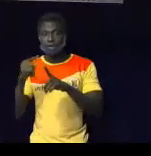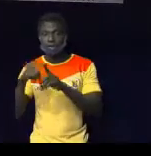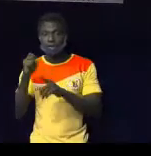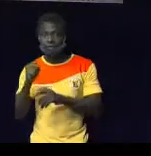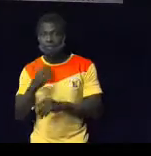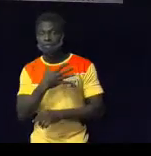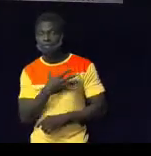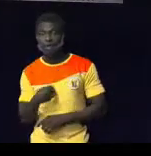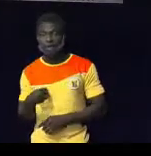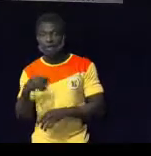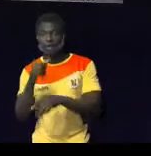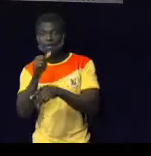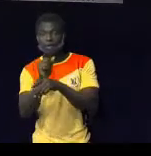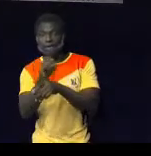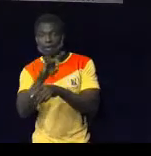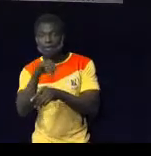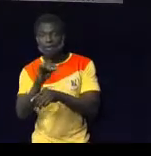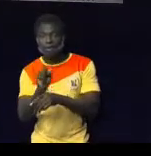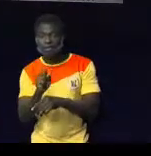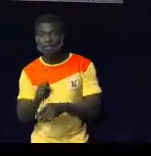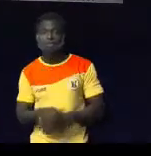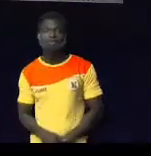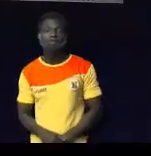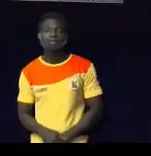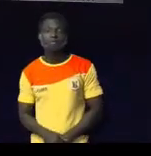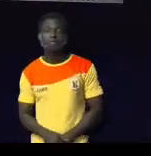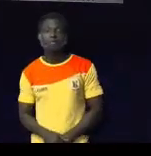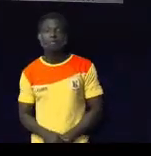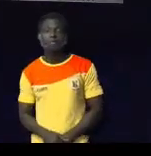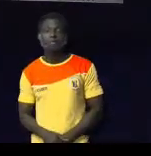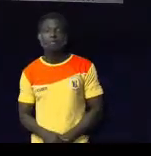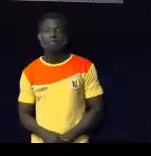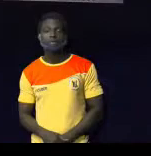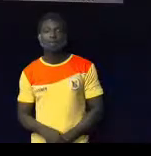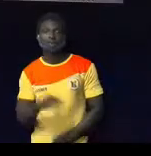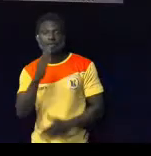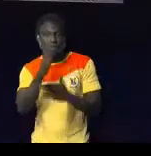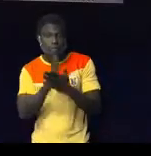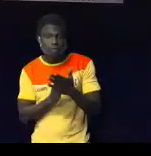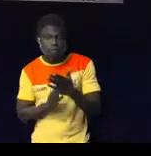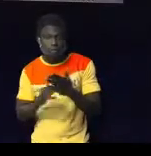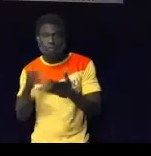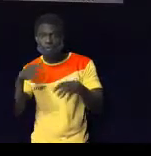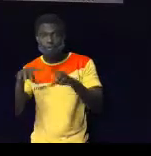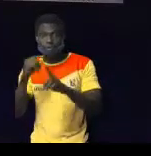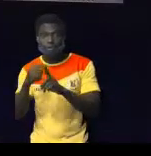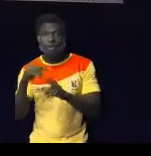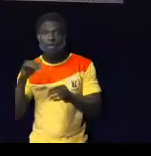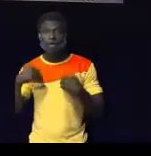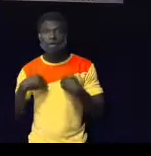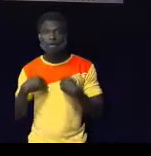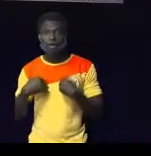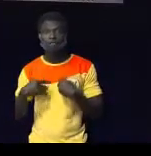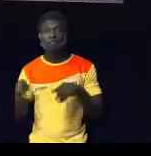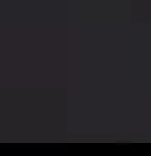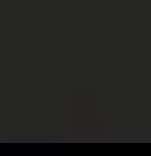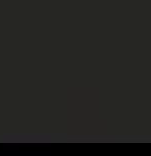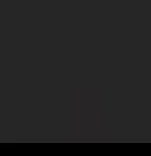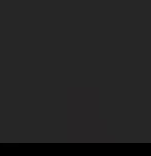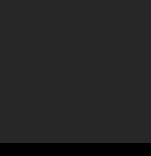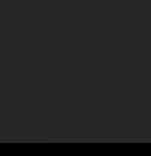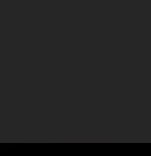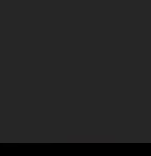Adverbs and adjectives. Adverbs and adjectives. Some adverbs have the same